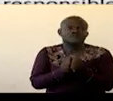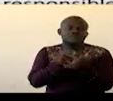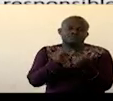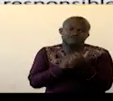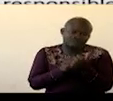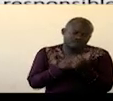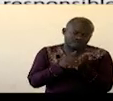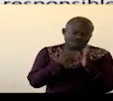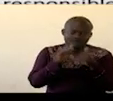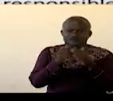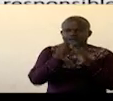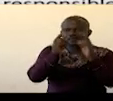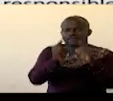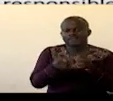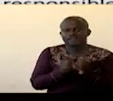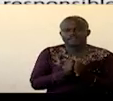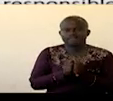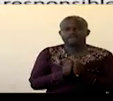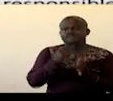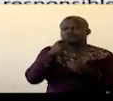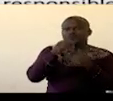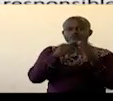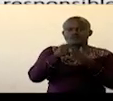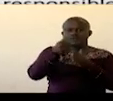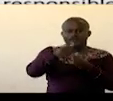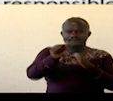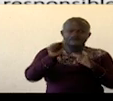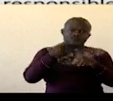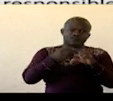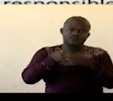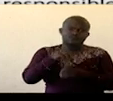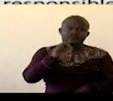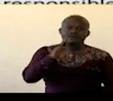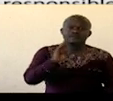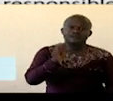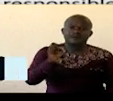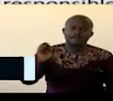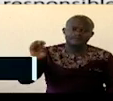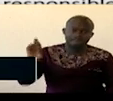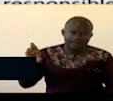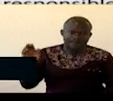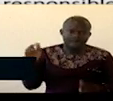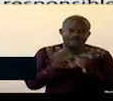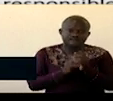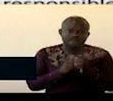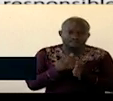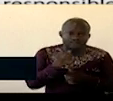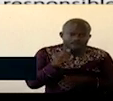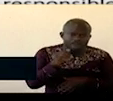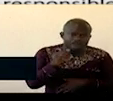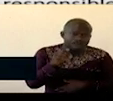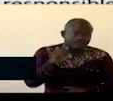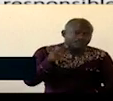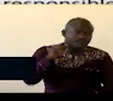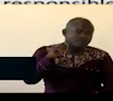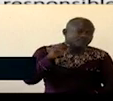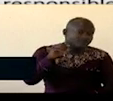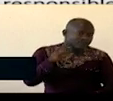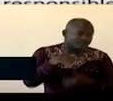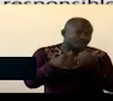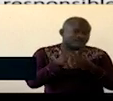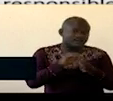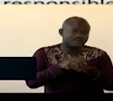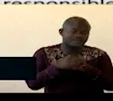putting on gloves. Those are made from rubber. Then car tires can be made